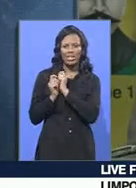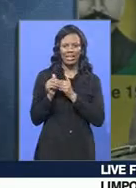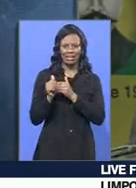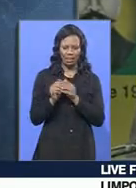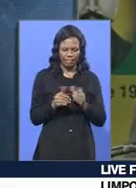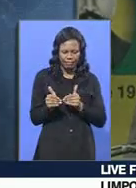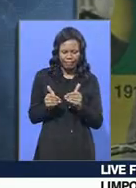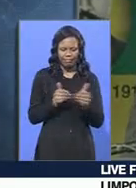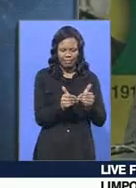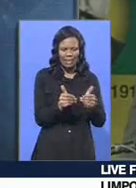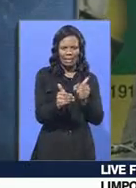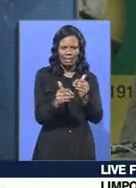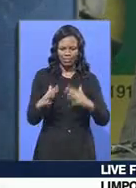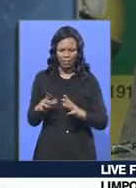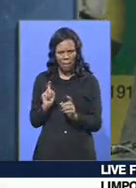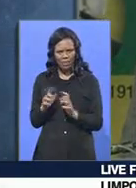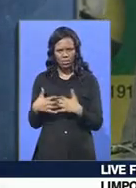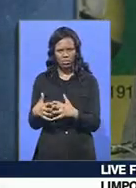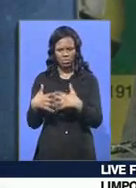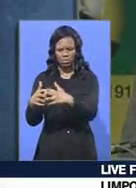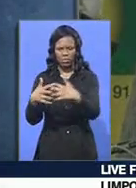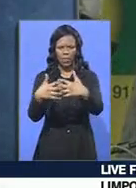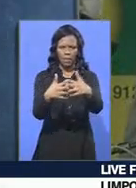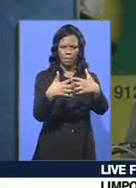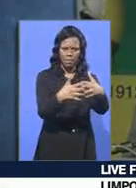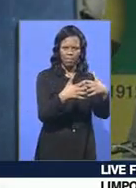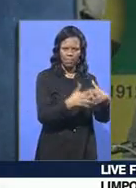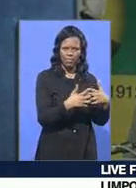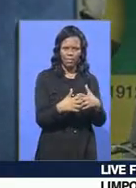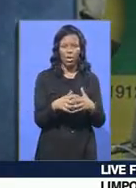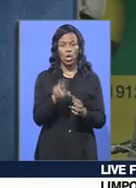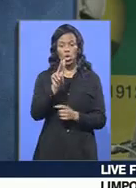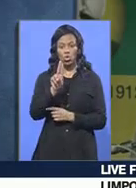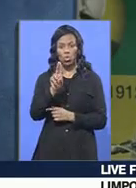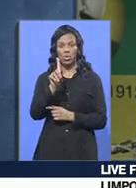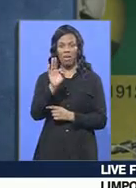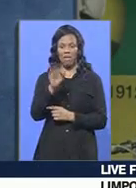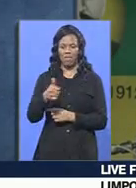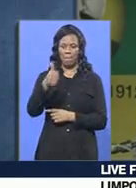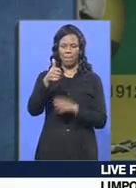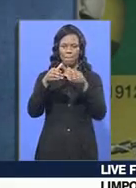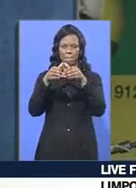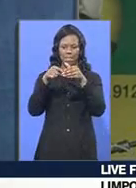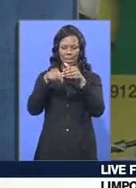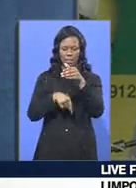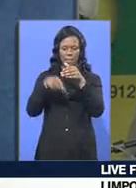and every democratic formation behind the struggle.